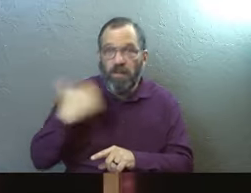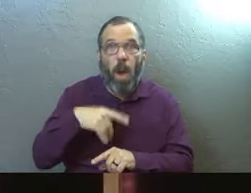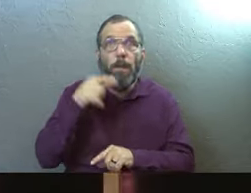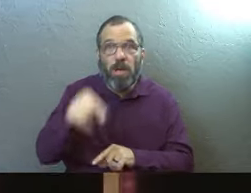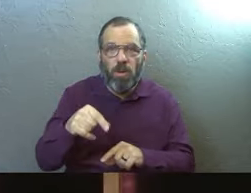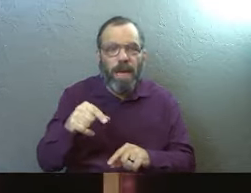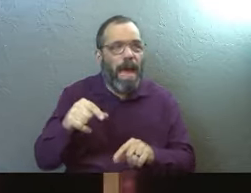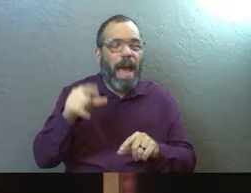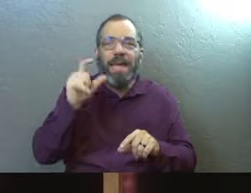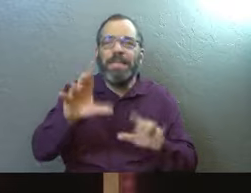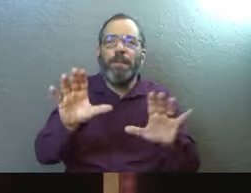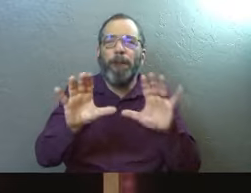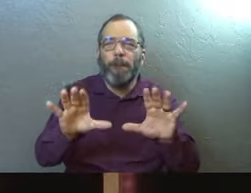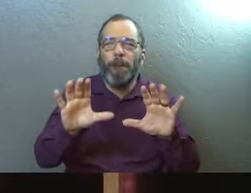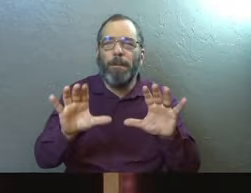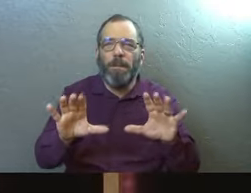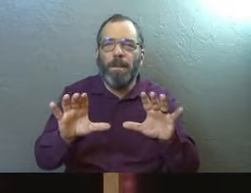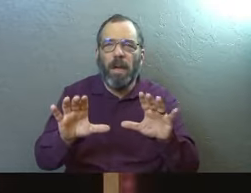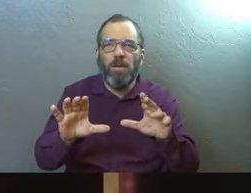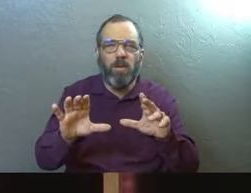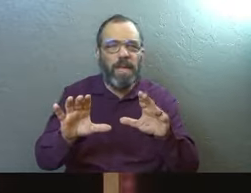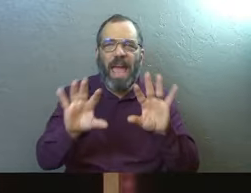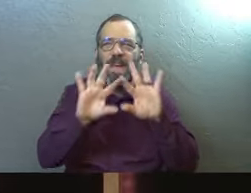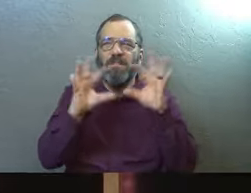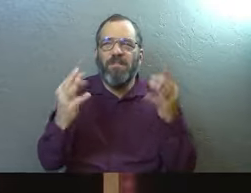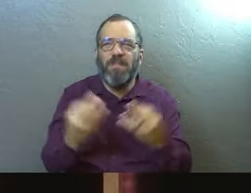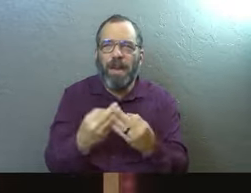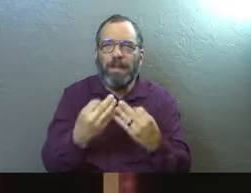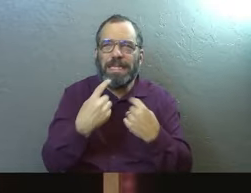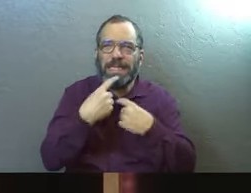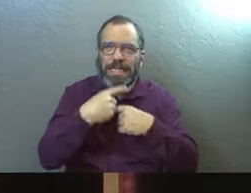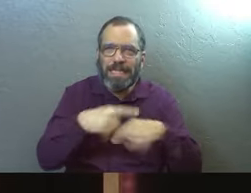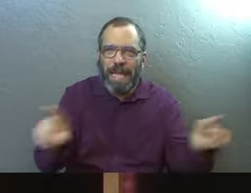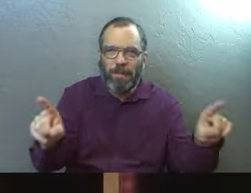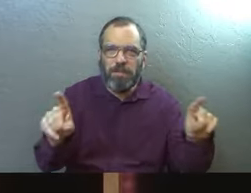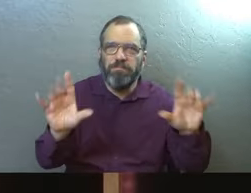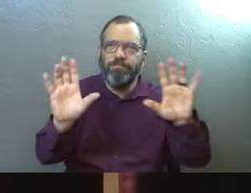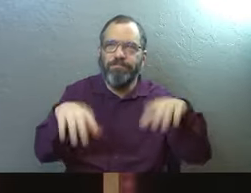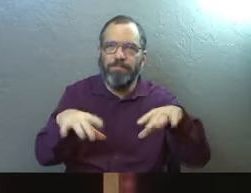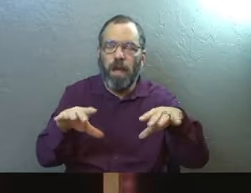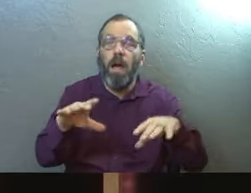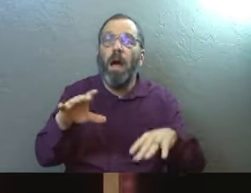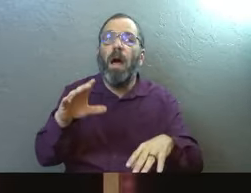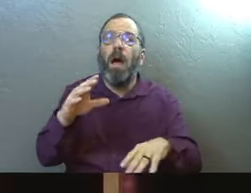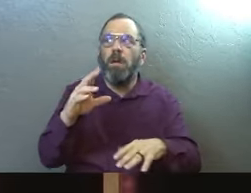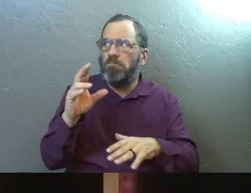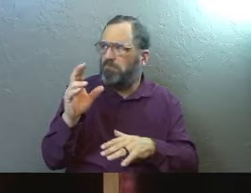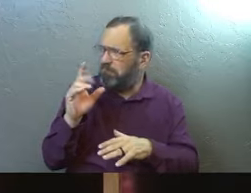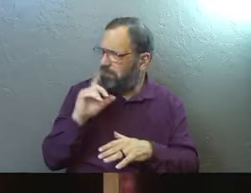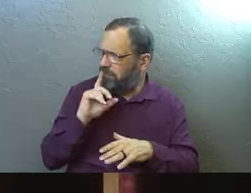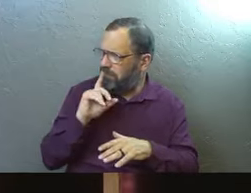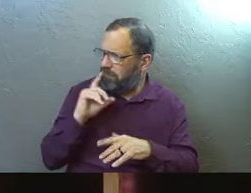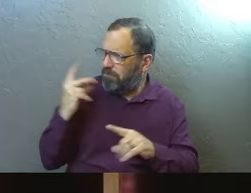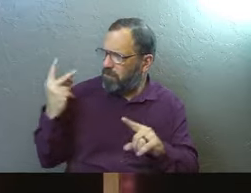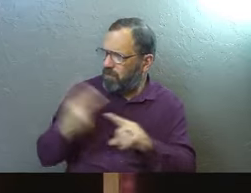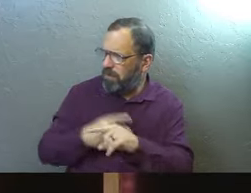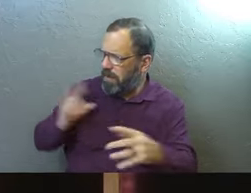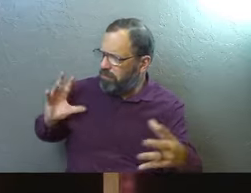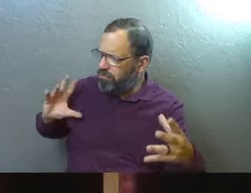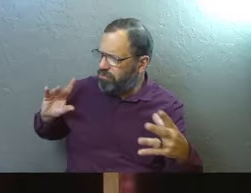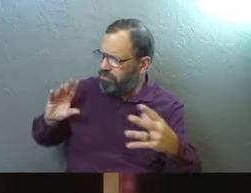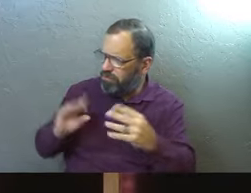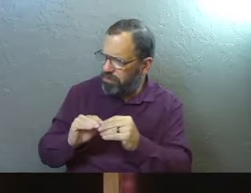that have, I just need to make a quick family statement to all of you. The last 2 months